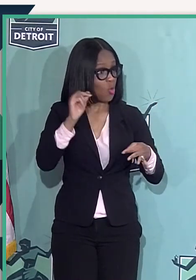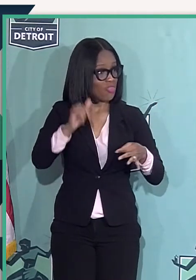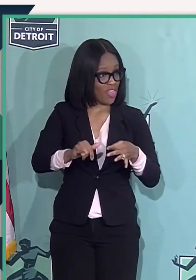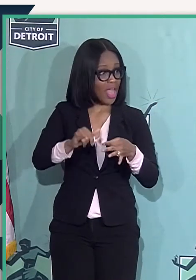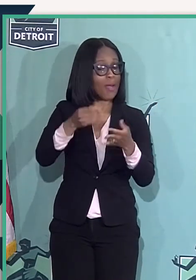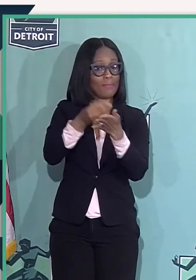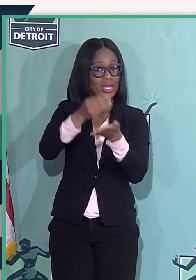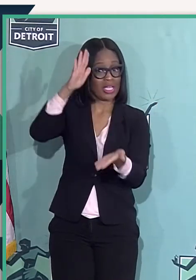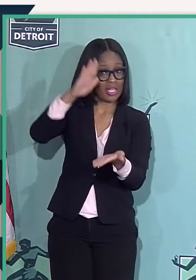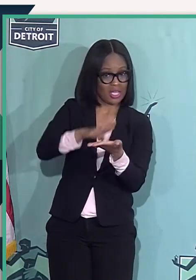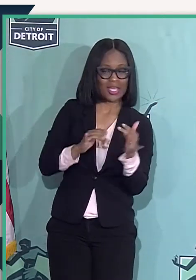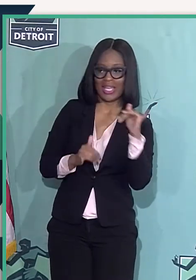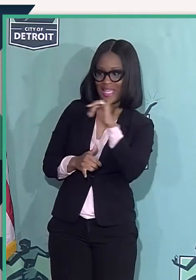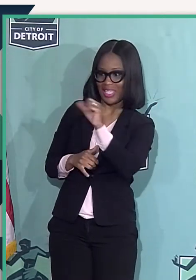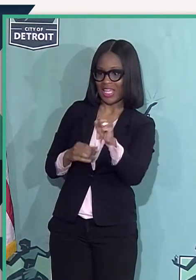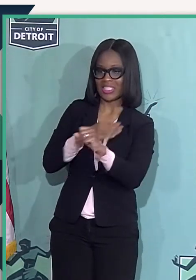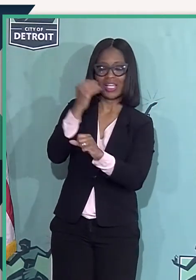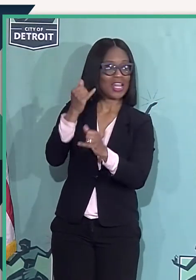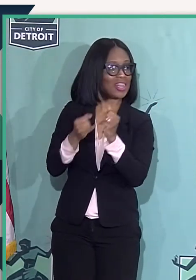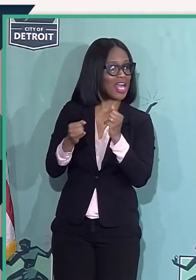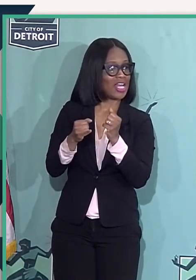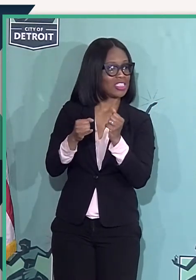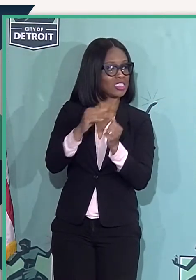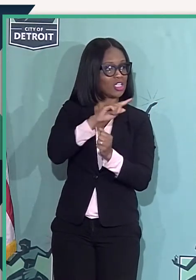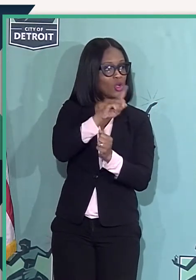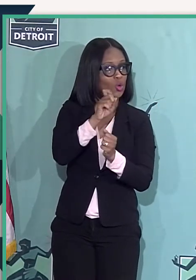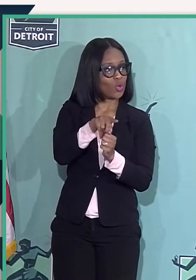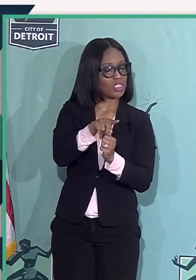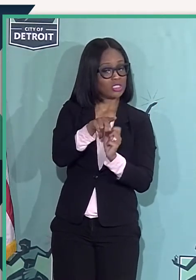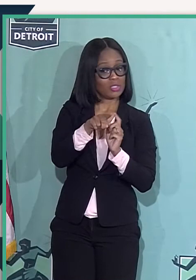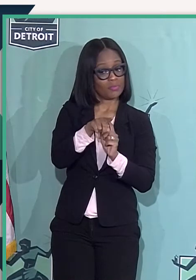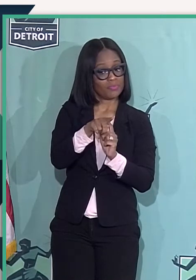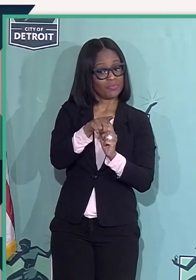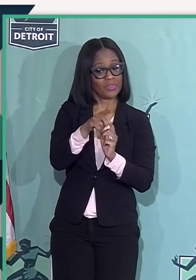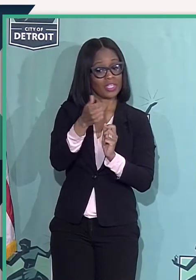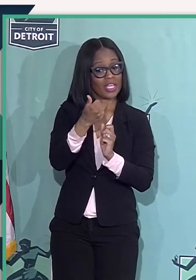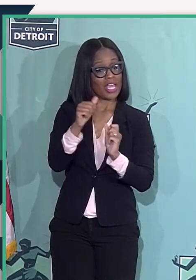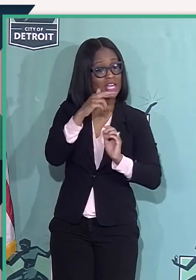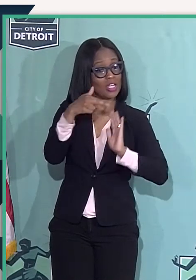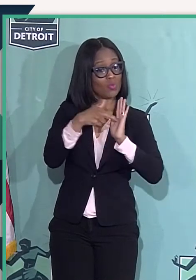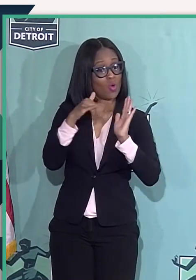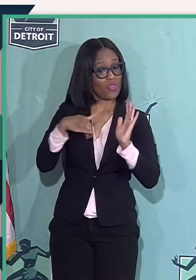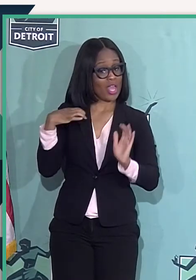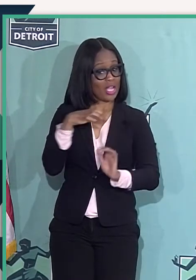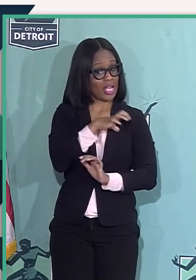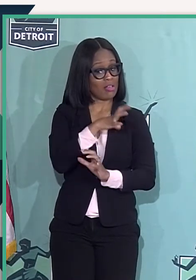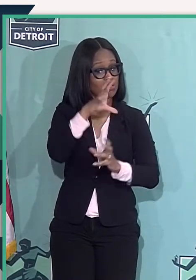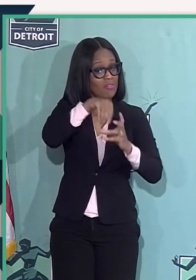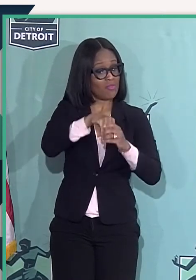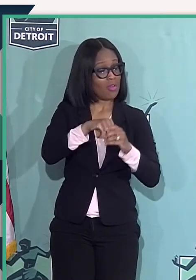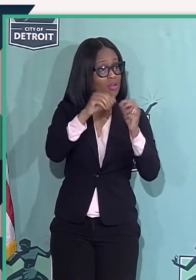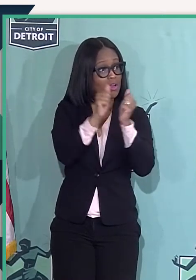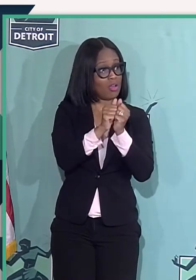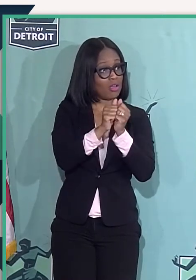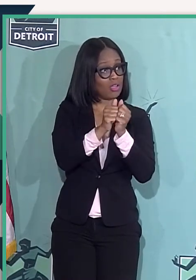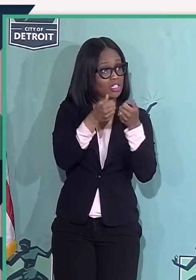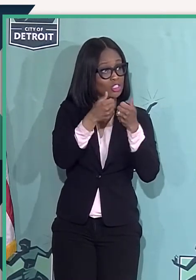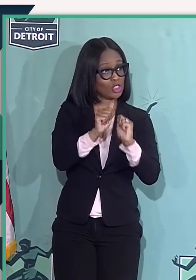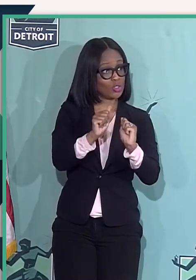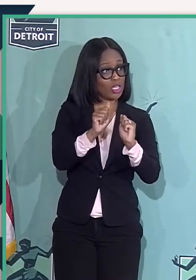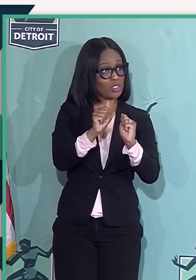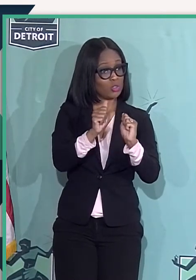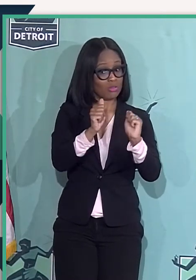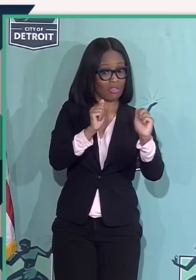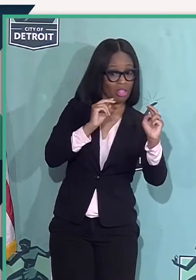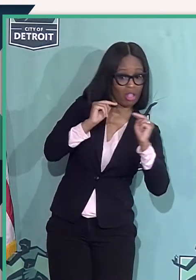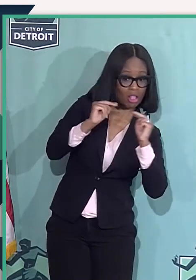as part of, okay, and last question for me, I think, is there any role that council can play in trying to